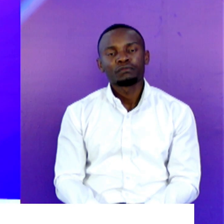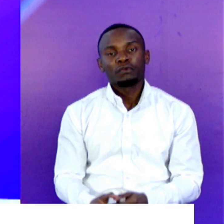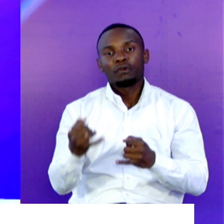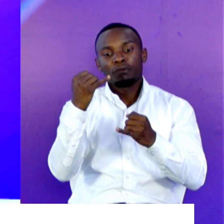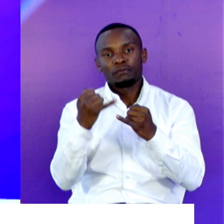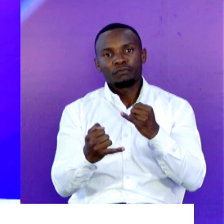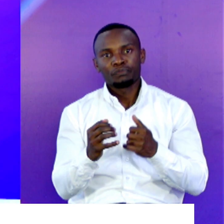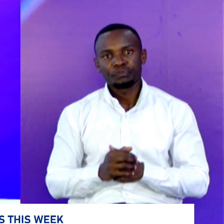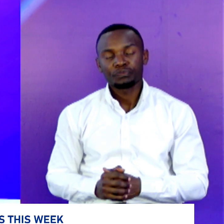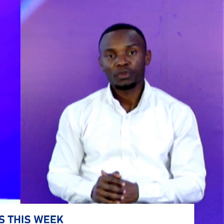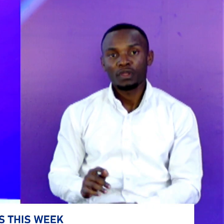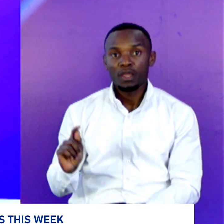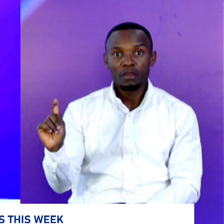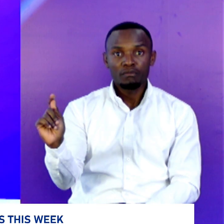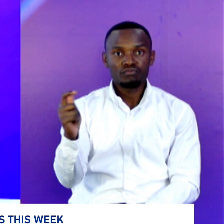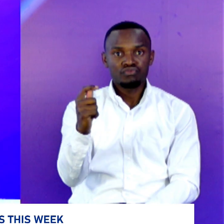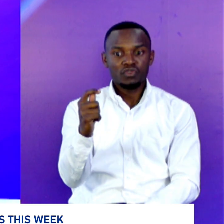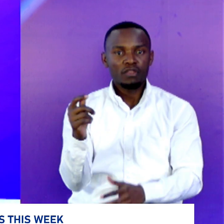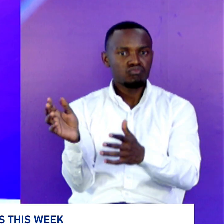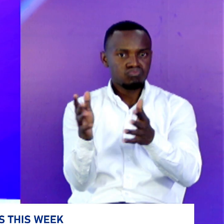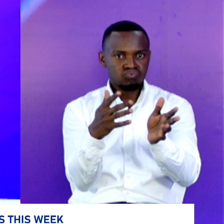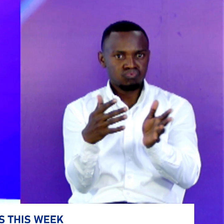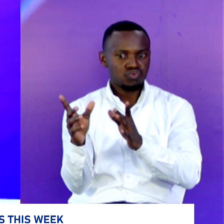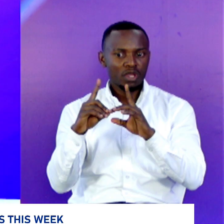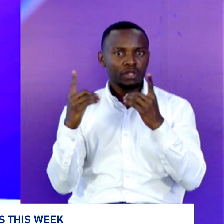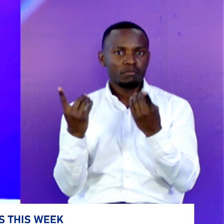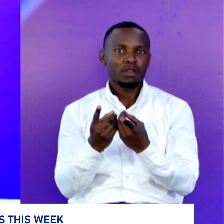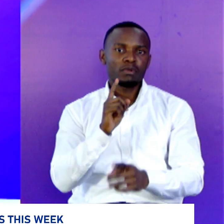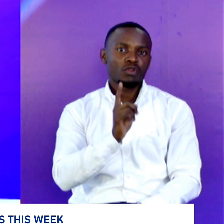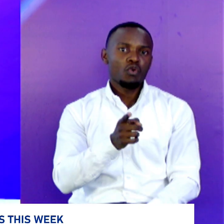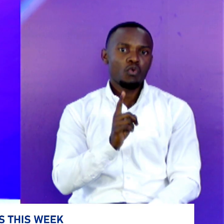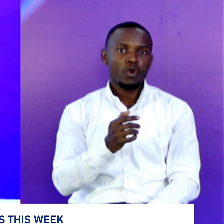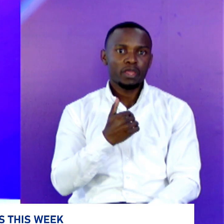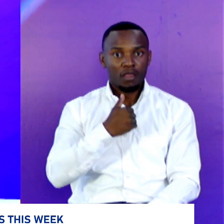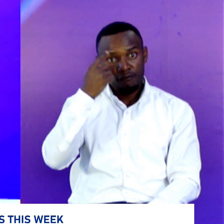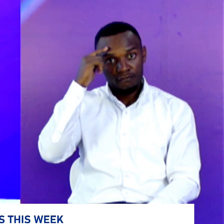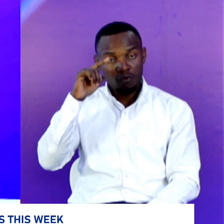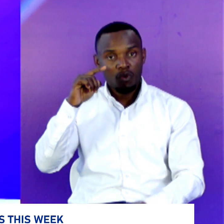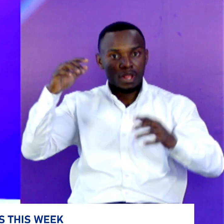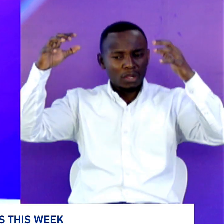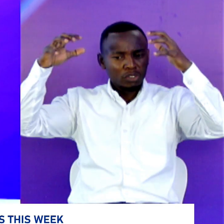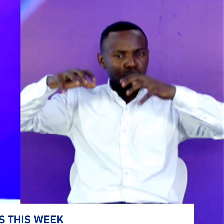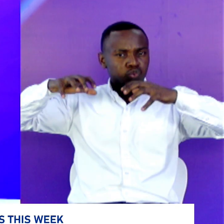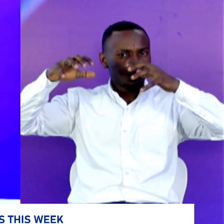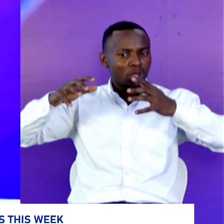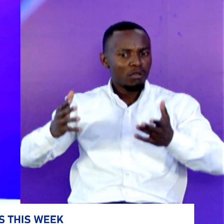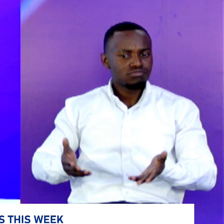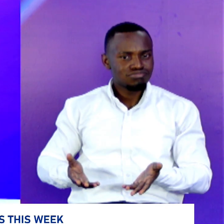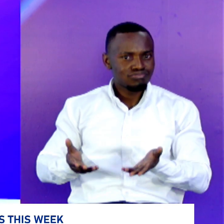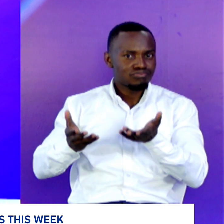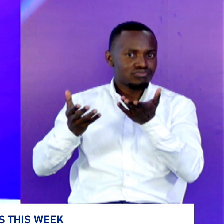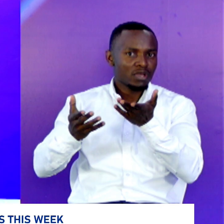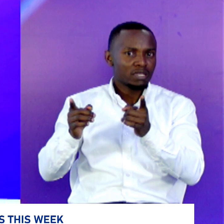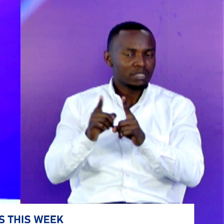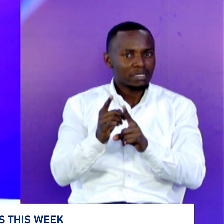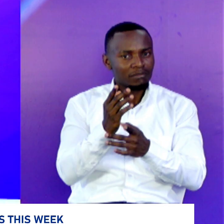Lastly, the Kenya Meteorological Department has issued a warning for increased rainfall and isolated